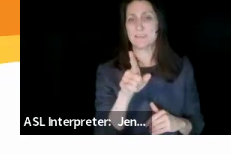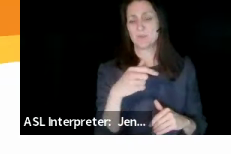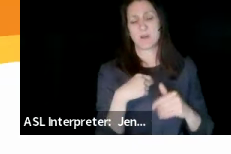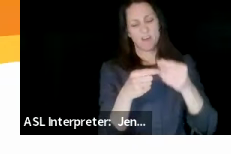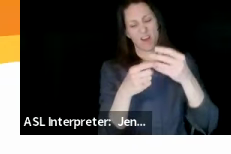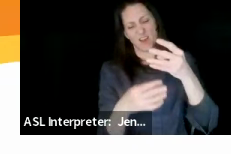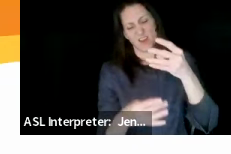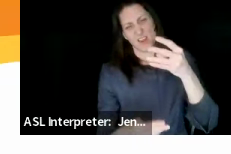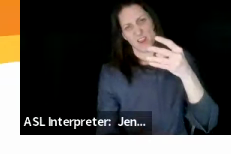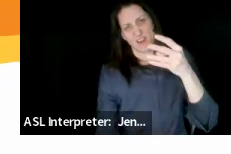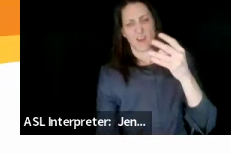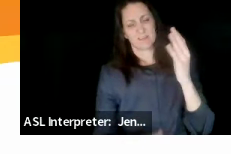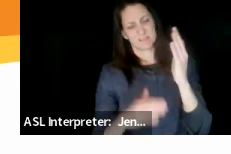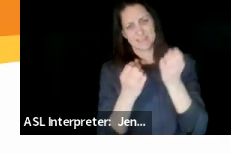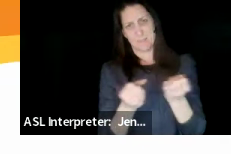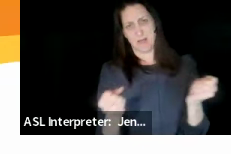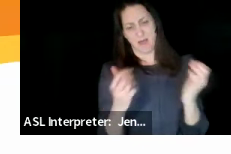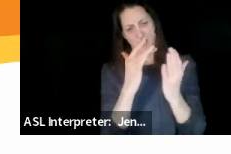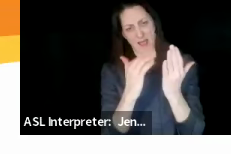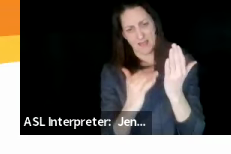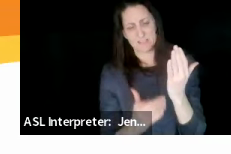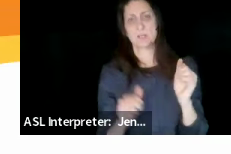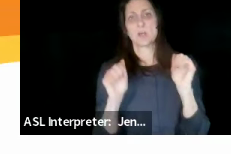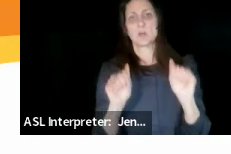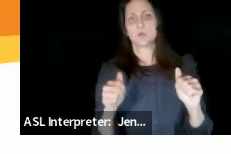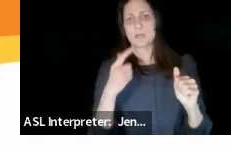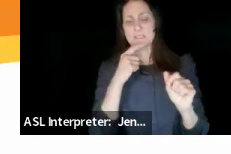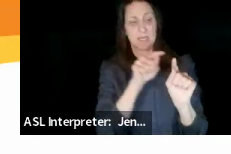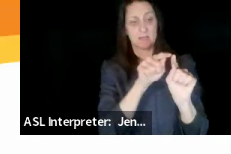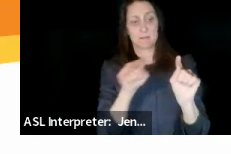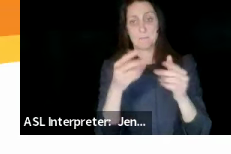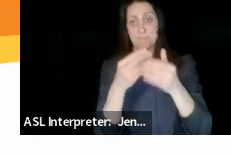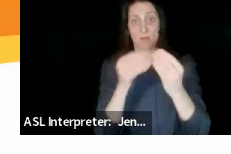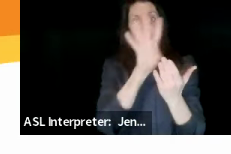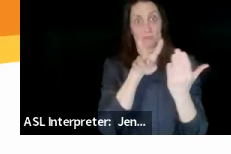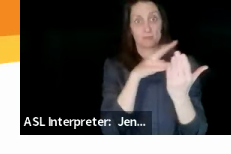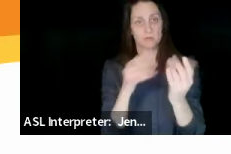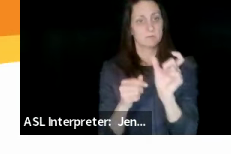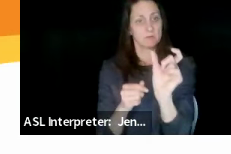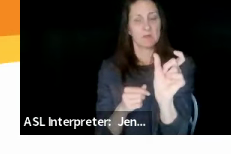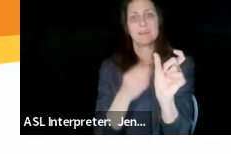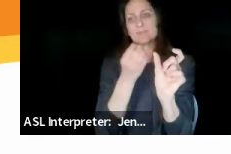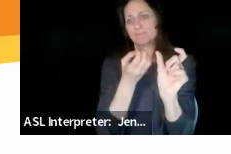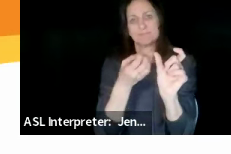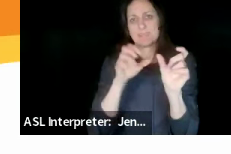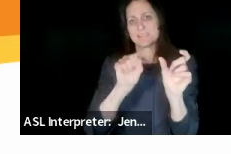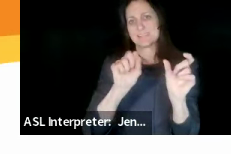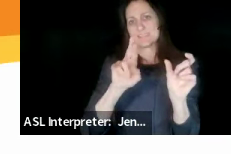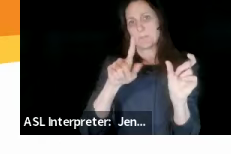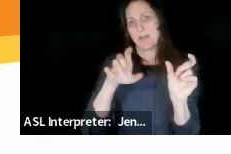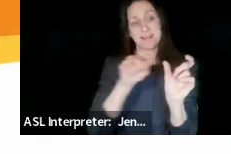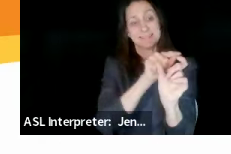as a one line and then include a separate addendum with these items. Sometimes we see certain programs require 20, 30 different things.